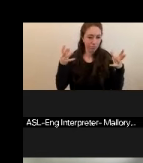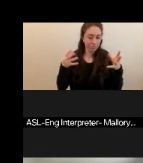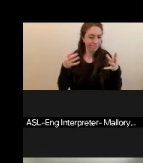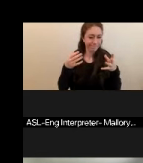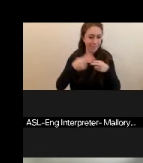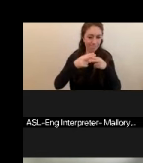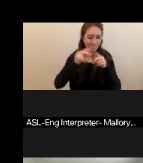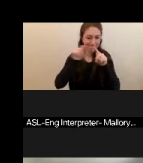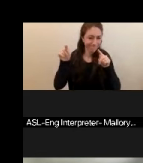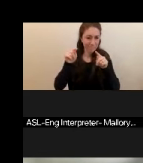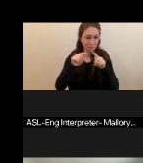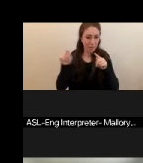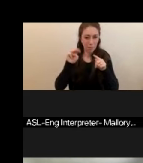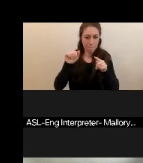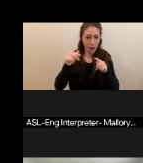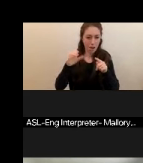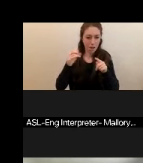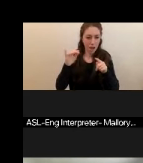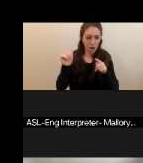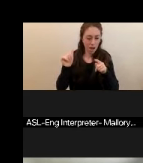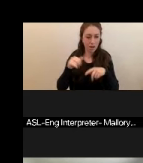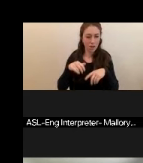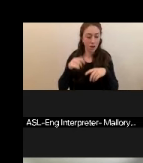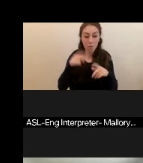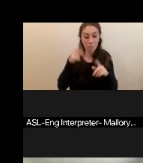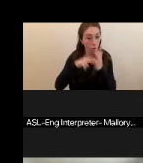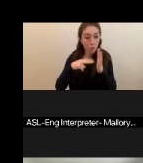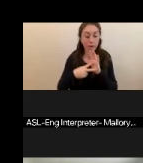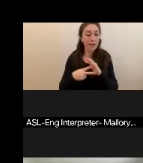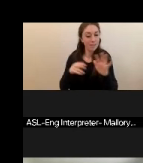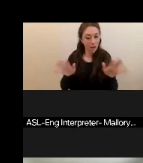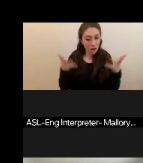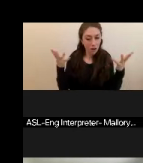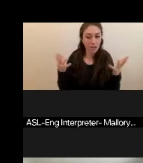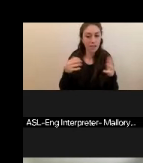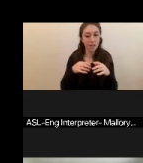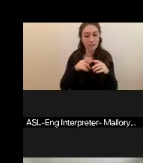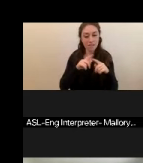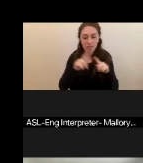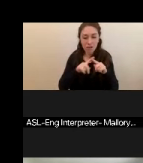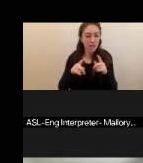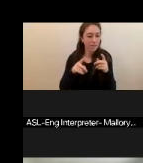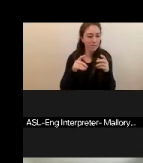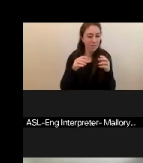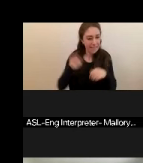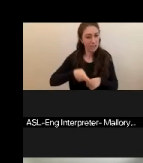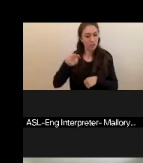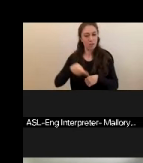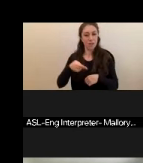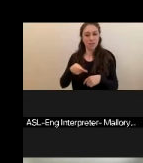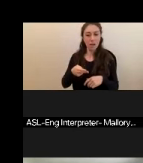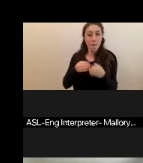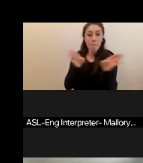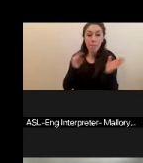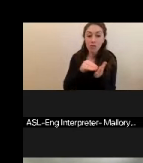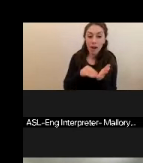it was focusing on unearthing histories in our region that were untold or censored or removed from public record.